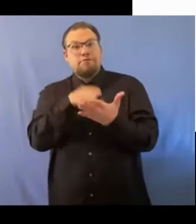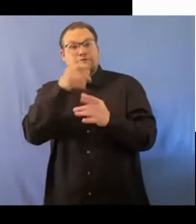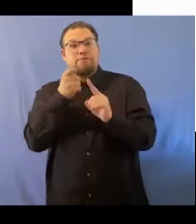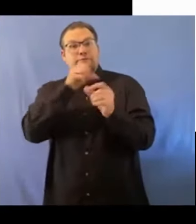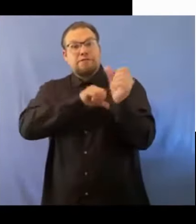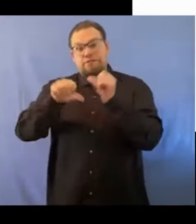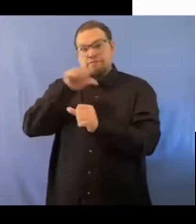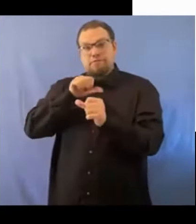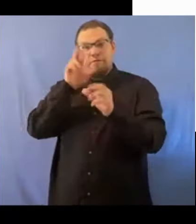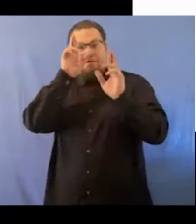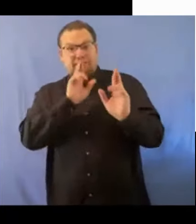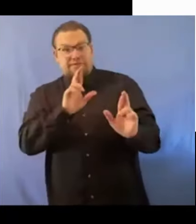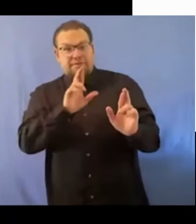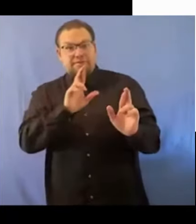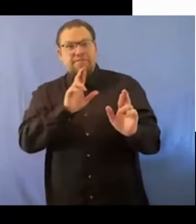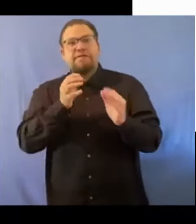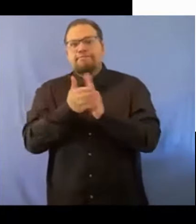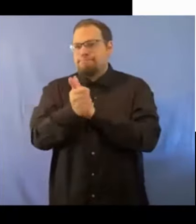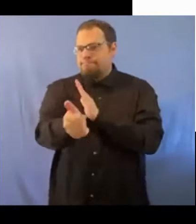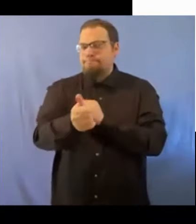other respectfully and efficiently.